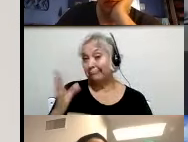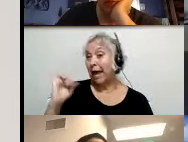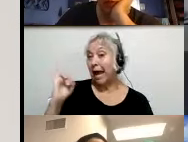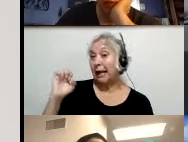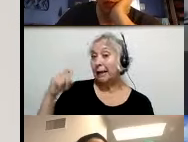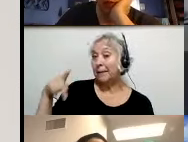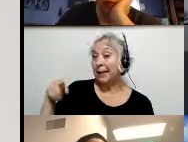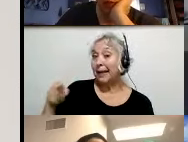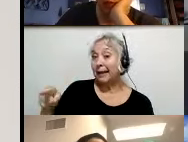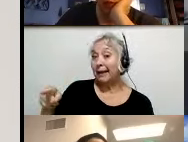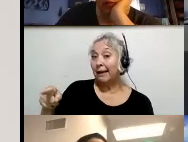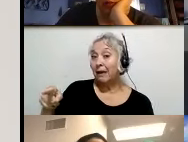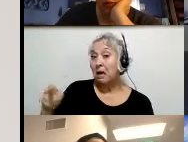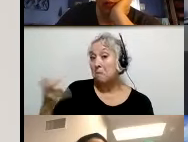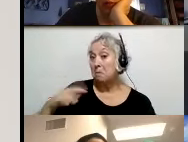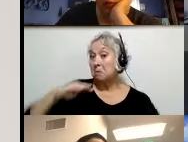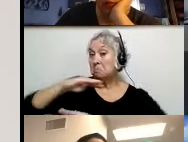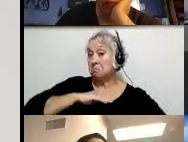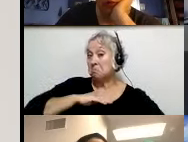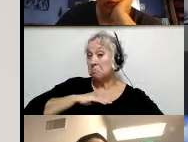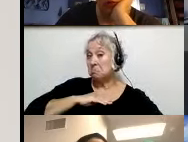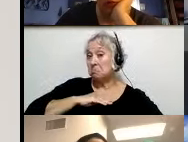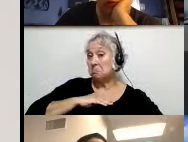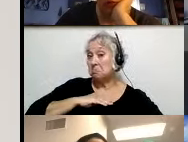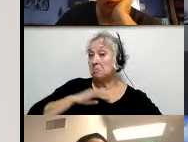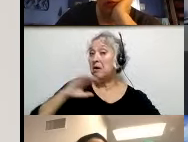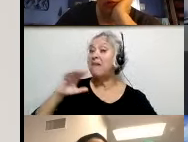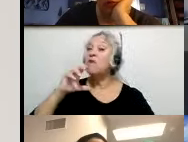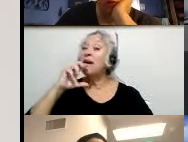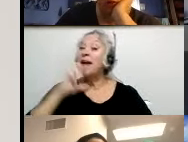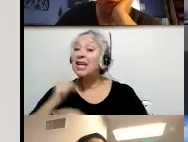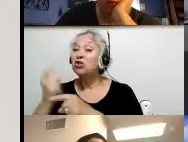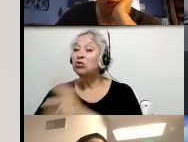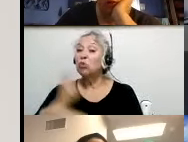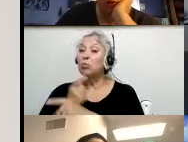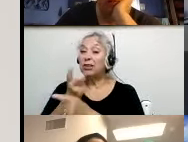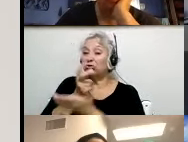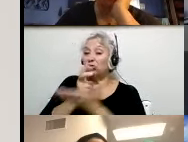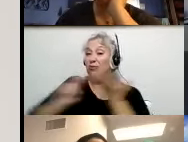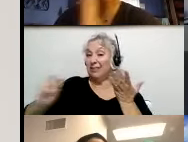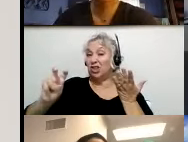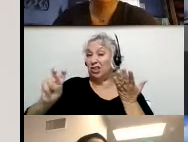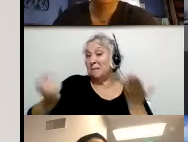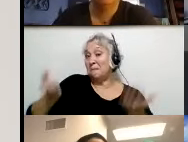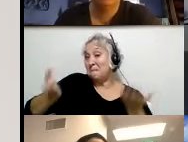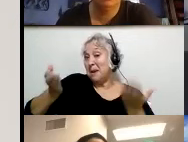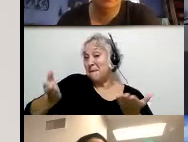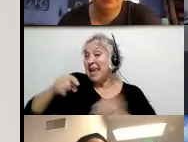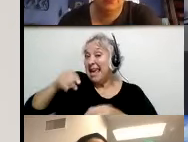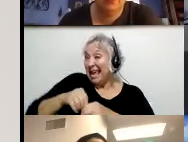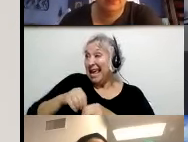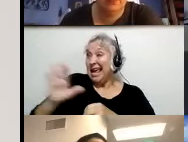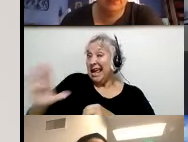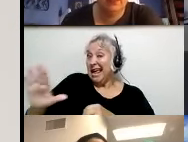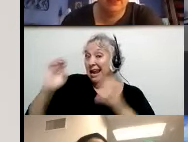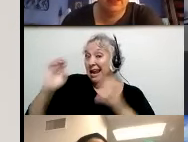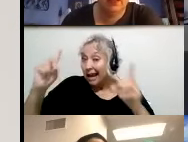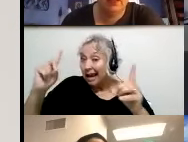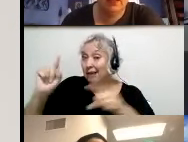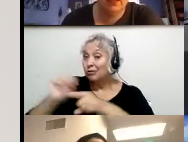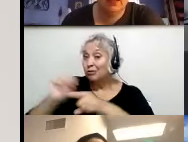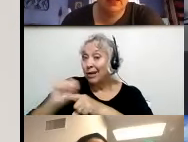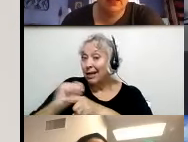and it may satisfy the requirements for the age-appropriate transition assessments in the areas of education,